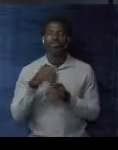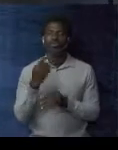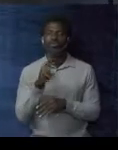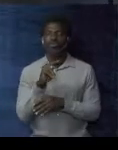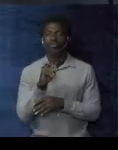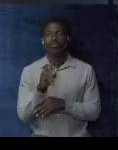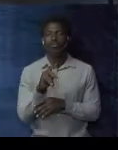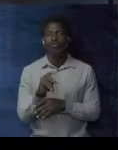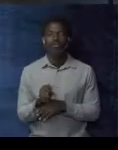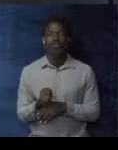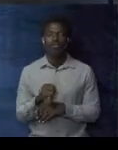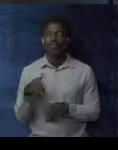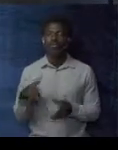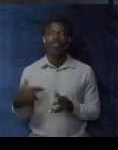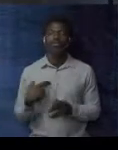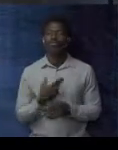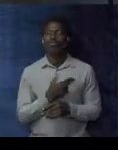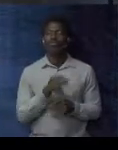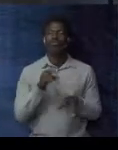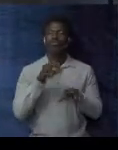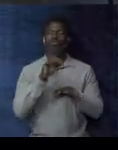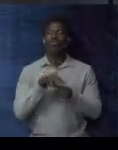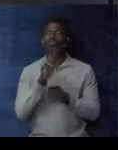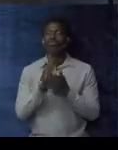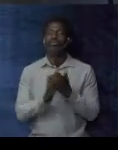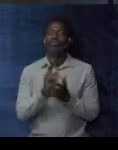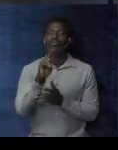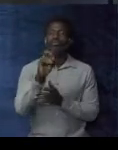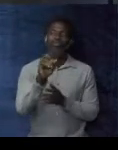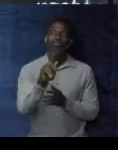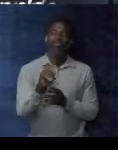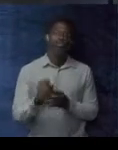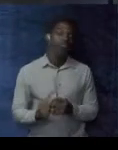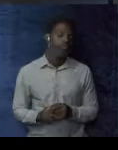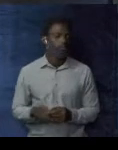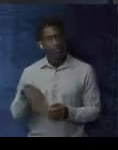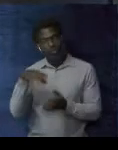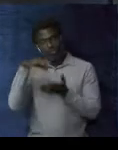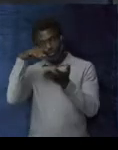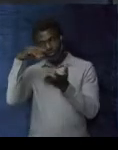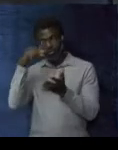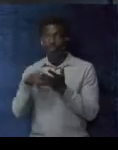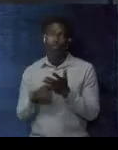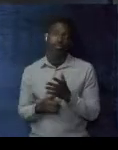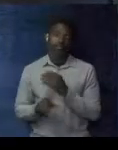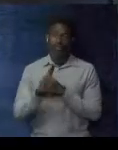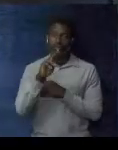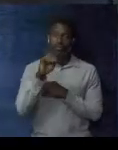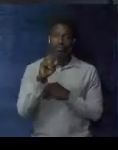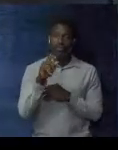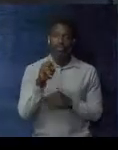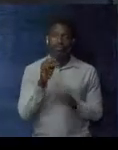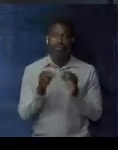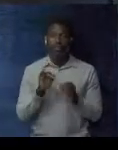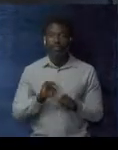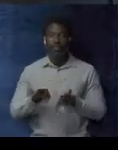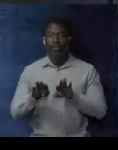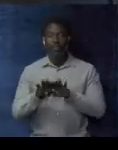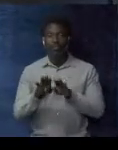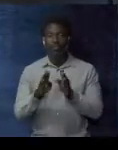in the net. So let's look at some nets. Study this net. If I fold this